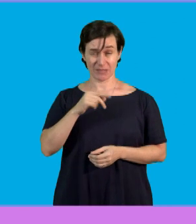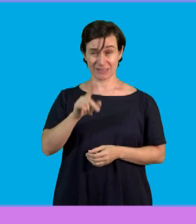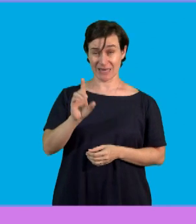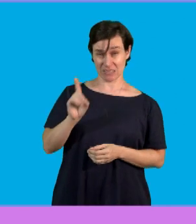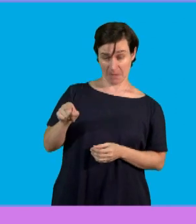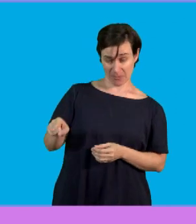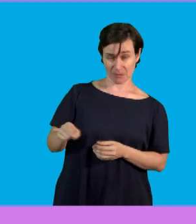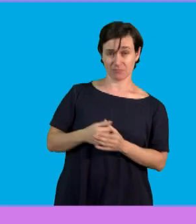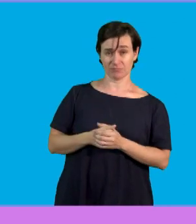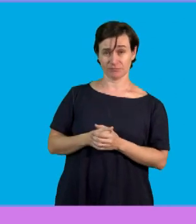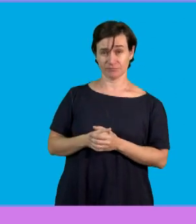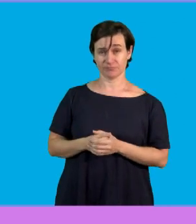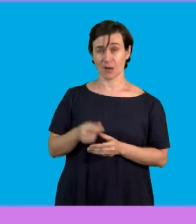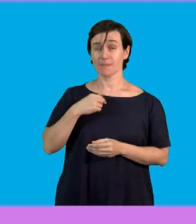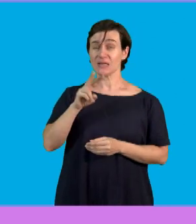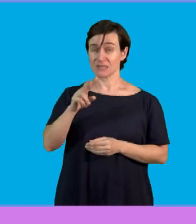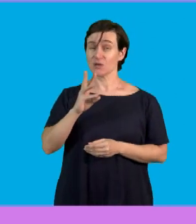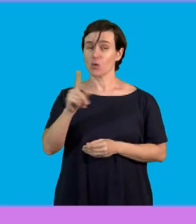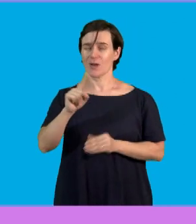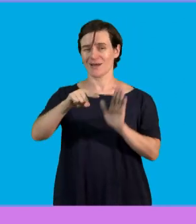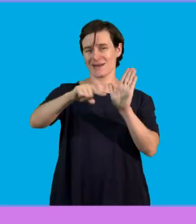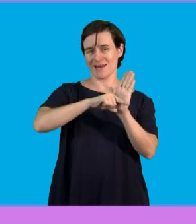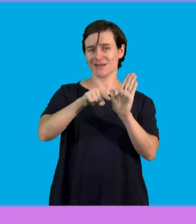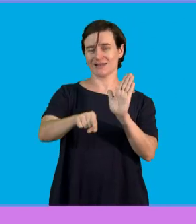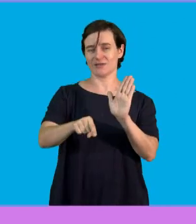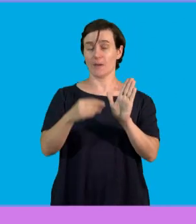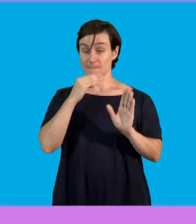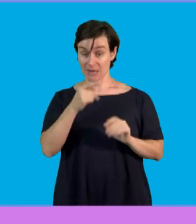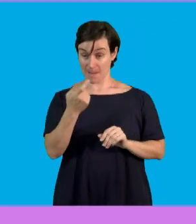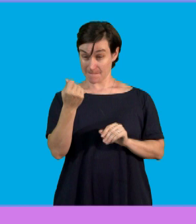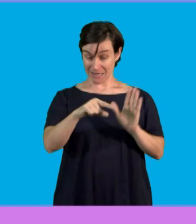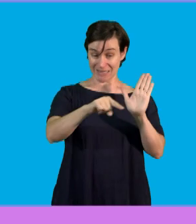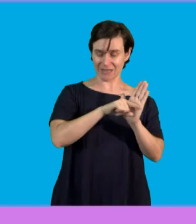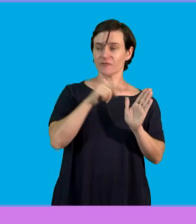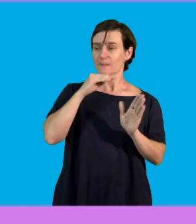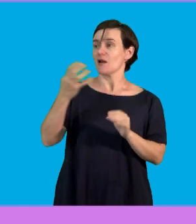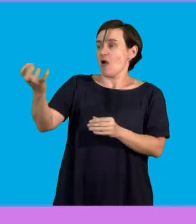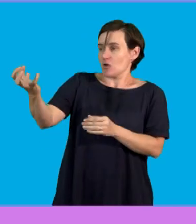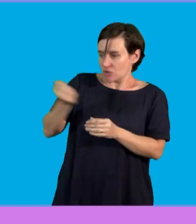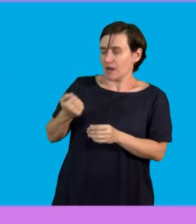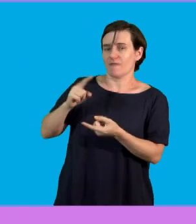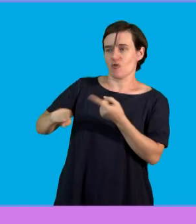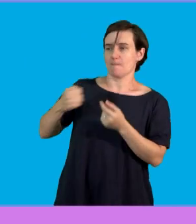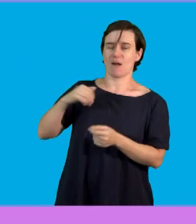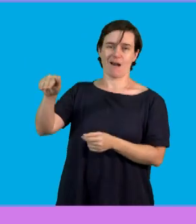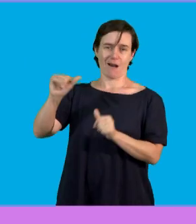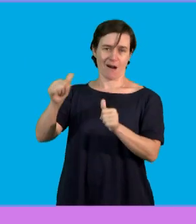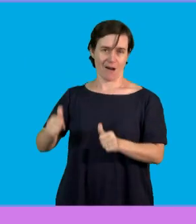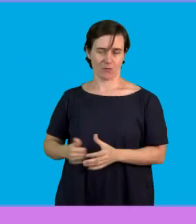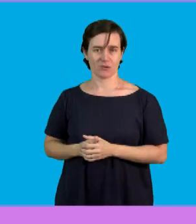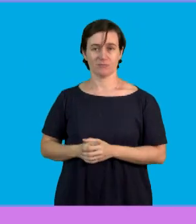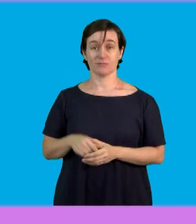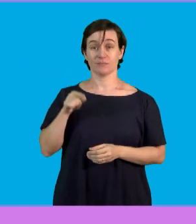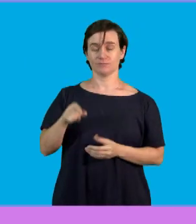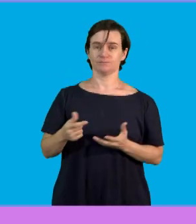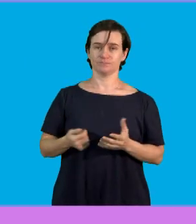a debit, you'll also see with a negative sign that this amount has been taken out. If there's a credit, you'll also